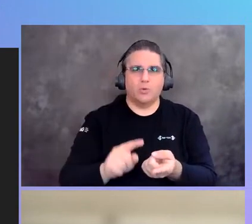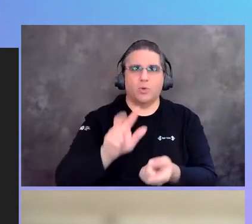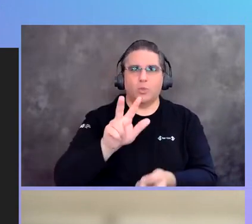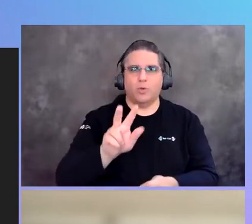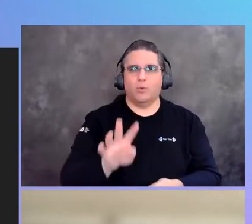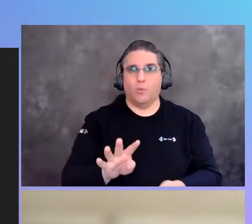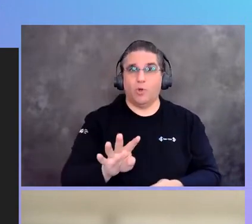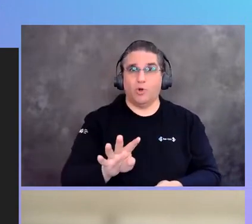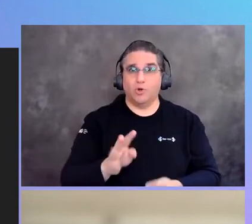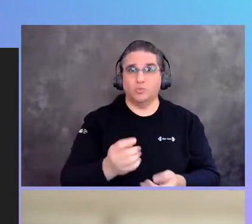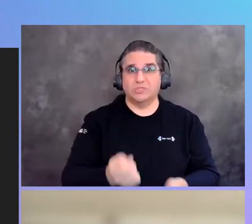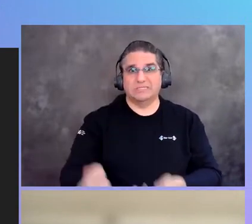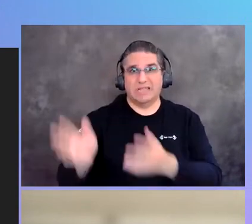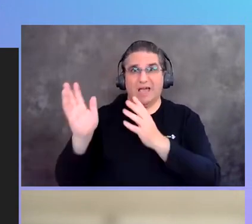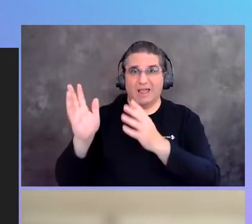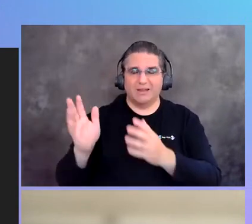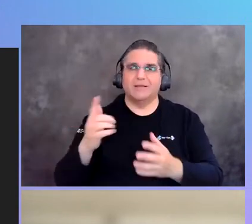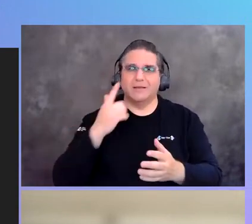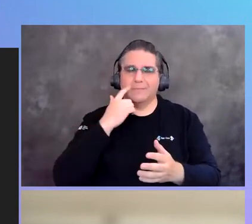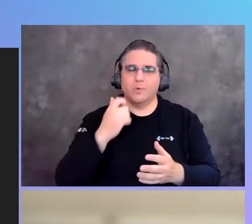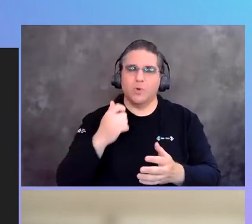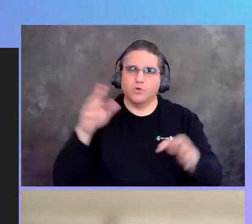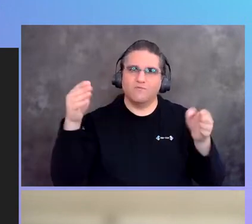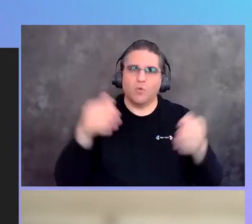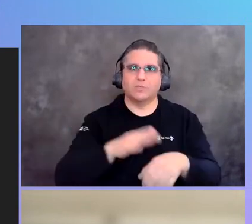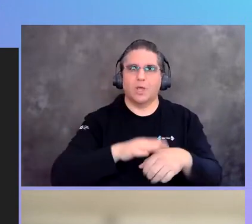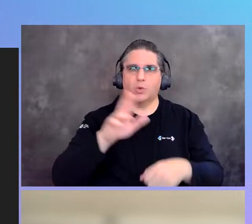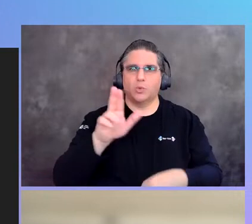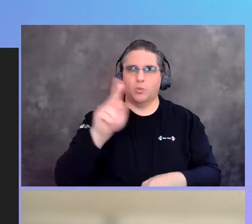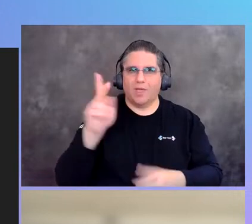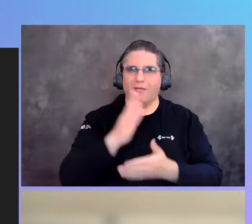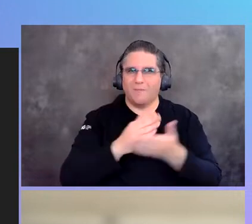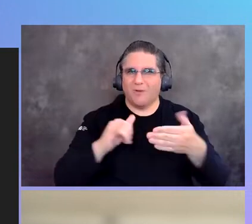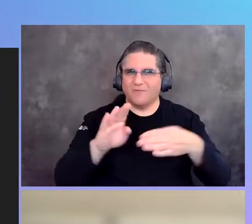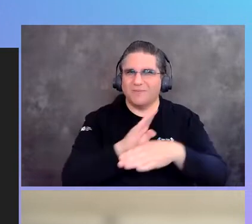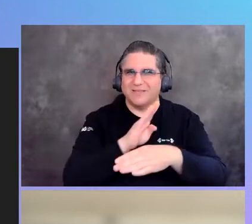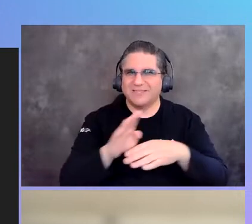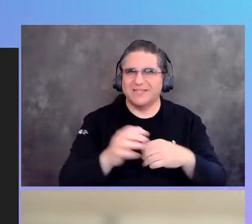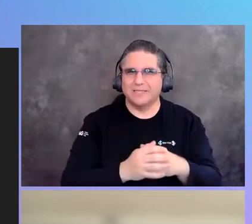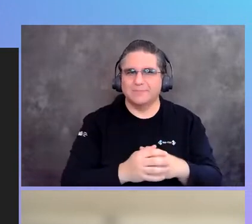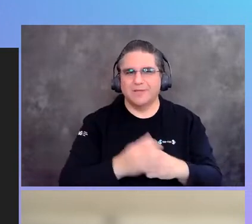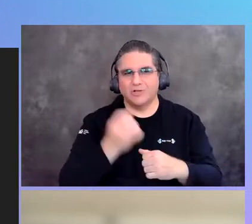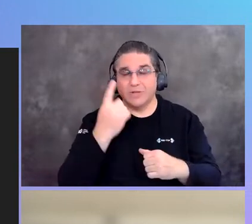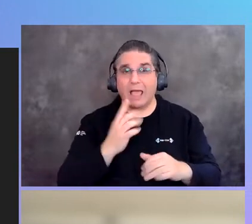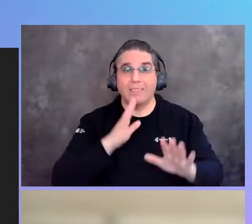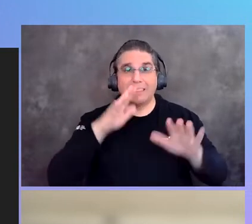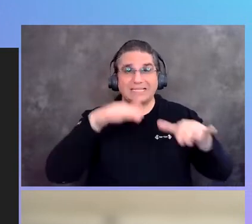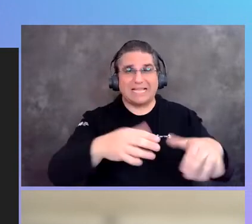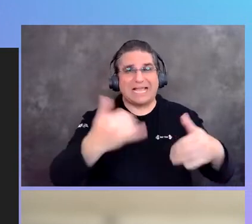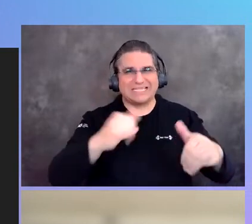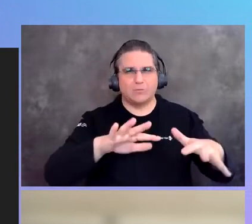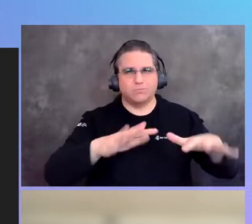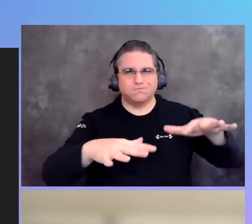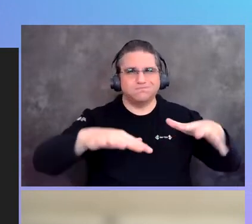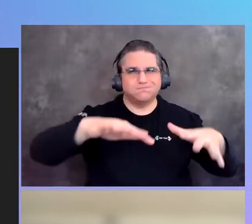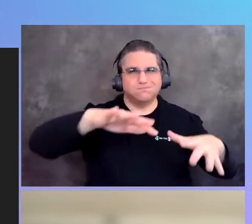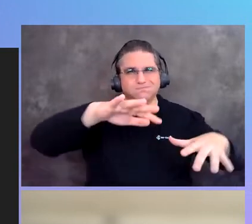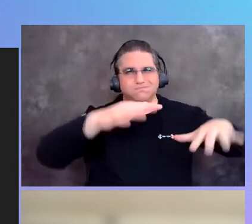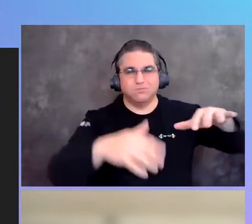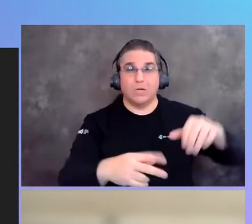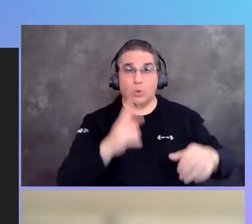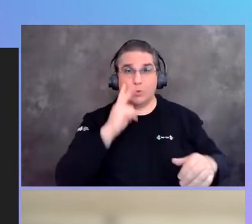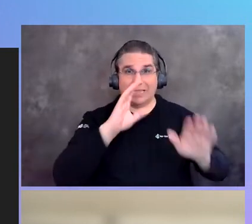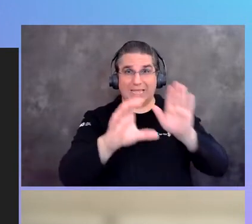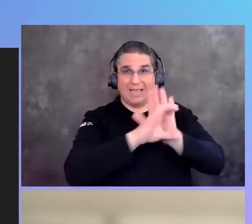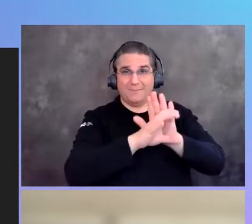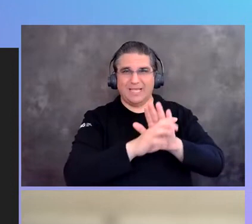And this is just on the kind of UK part of the business. But there's still a little bit of rough seas, and the image on the left shows the rough seas and a little bit of